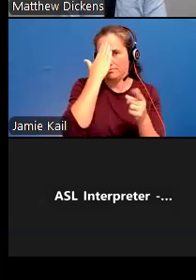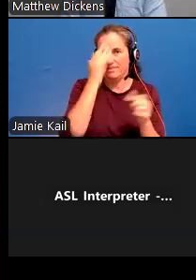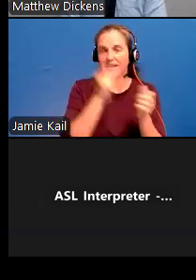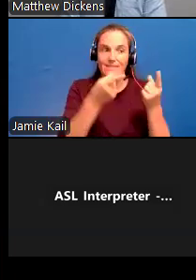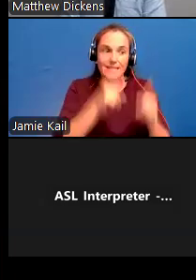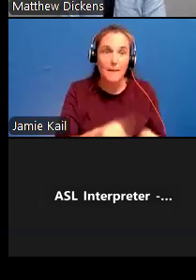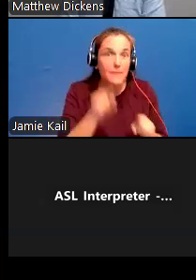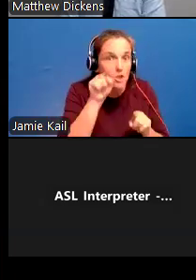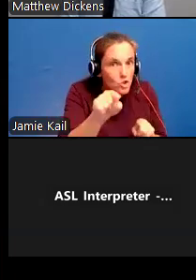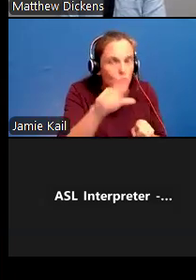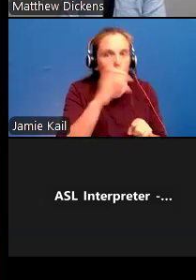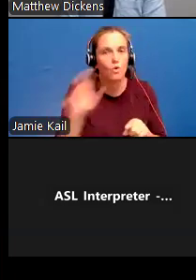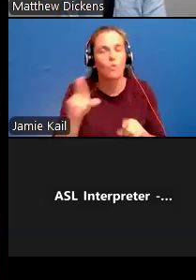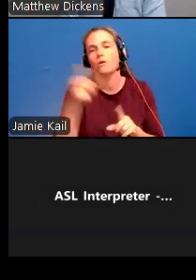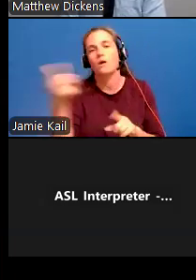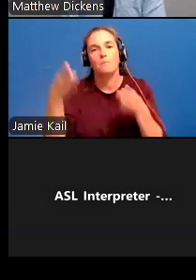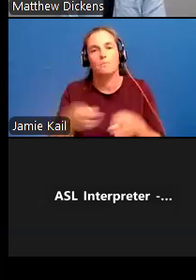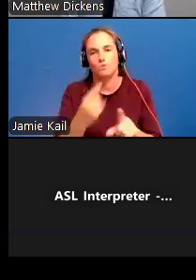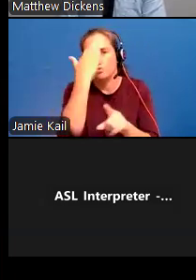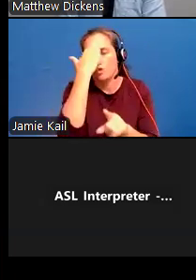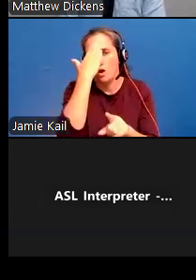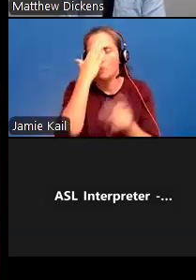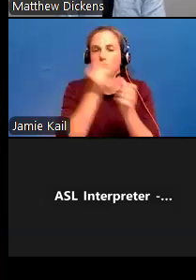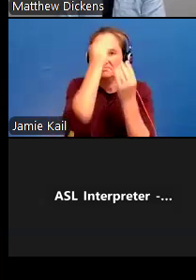know, please report that to us.